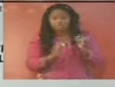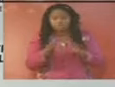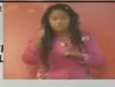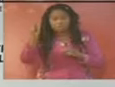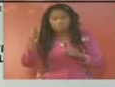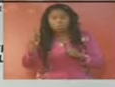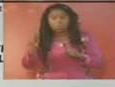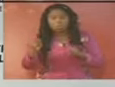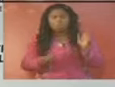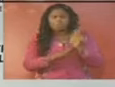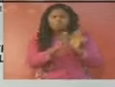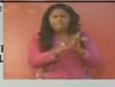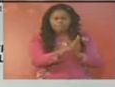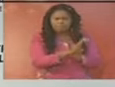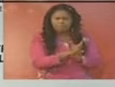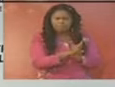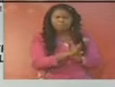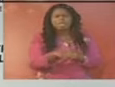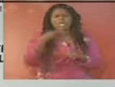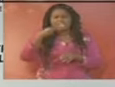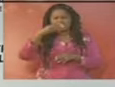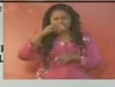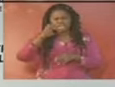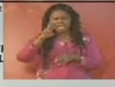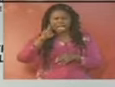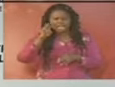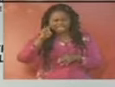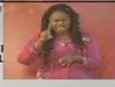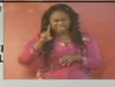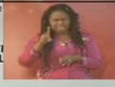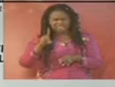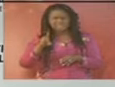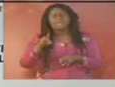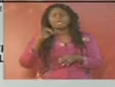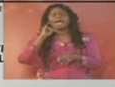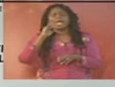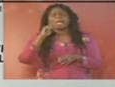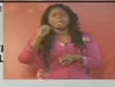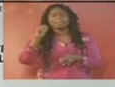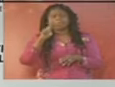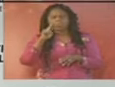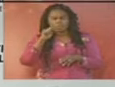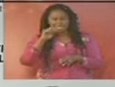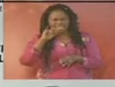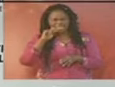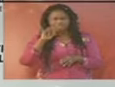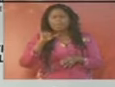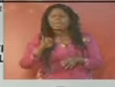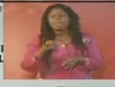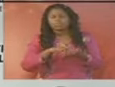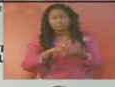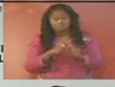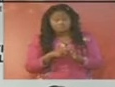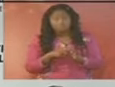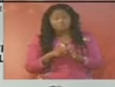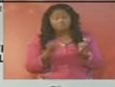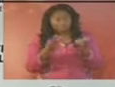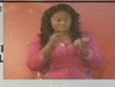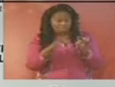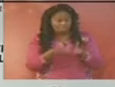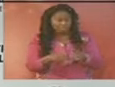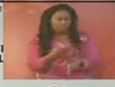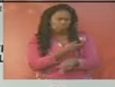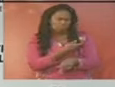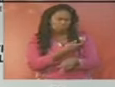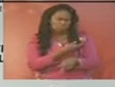Al, you could repeat the second one for me. Well, sure. You repeat it after I answer the first one. So in terms of the Public Health Inspectorate has